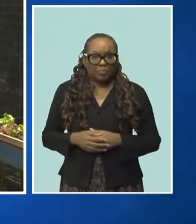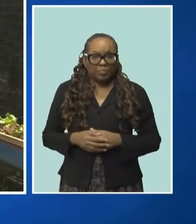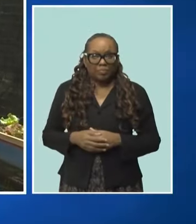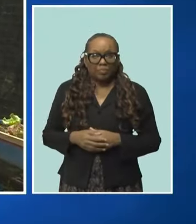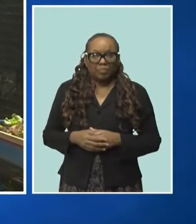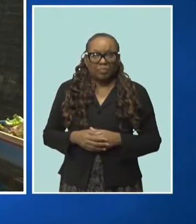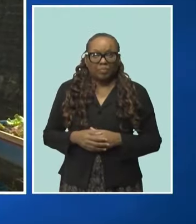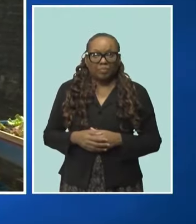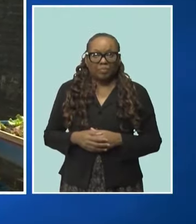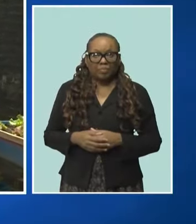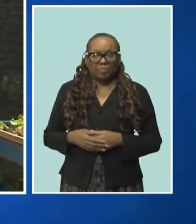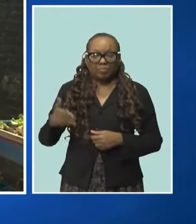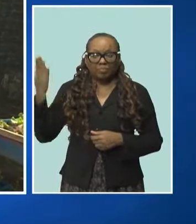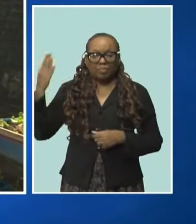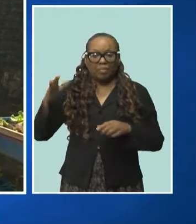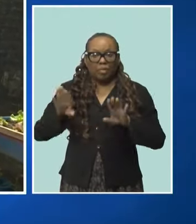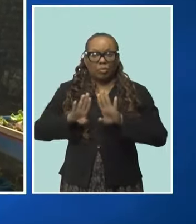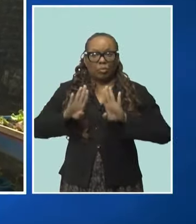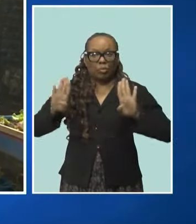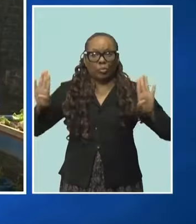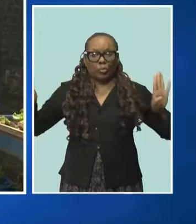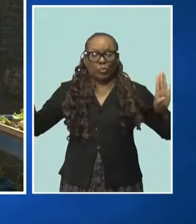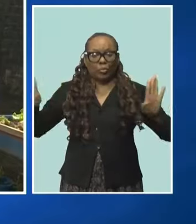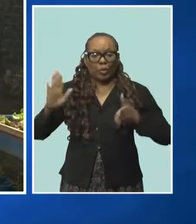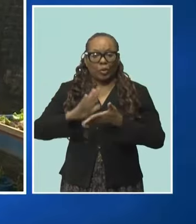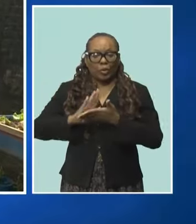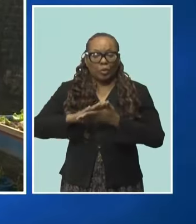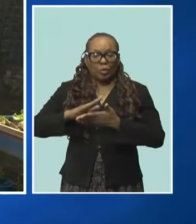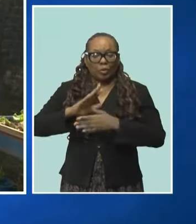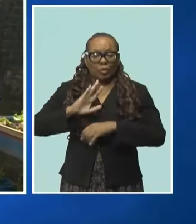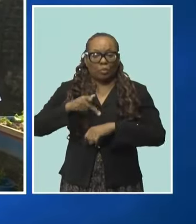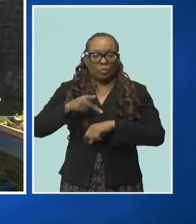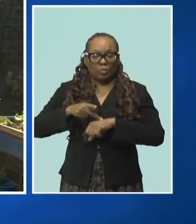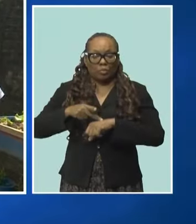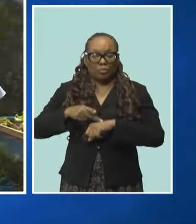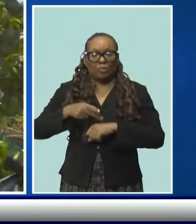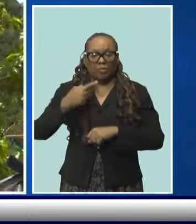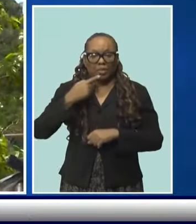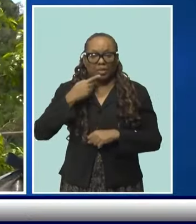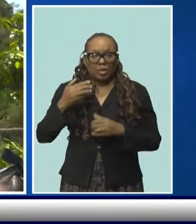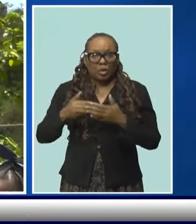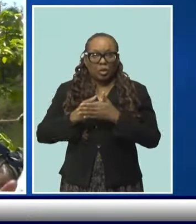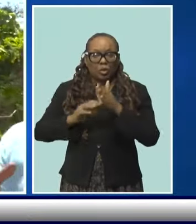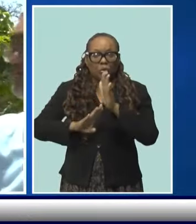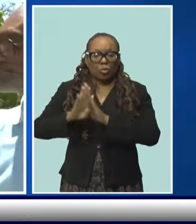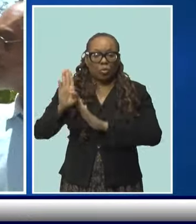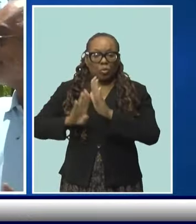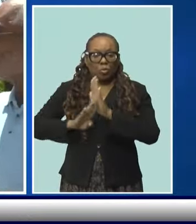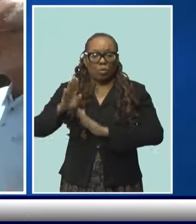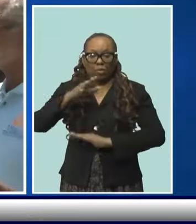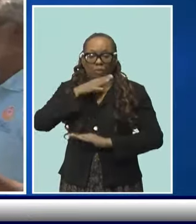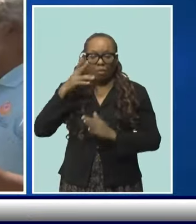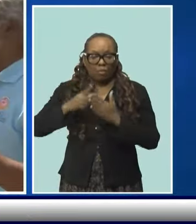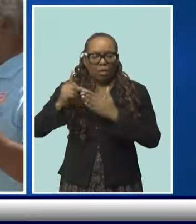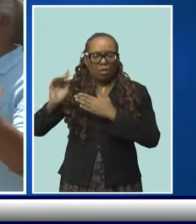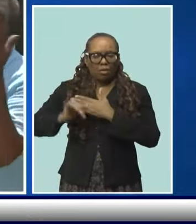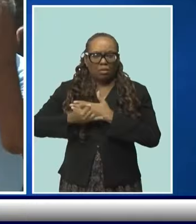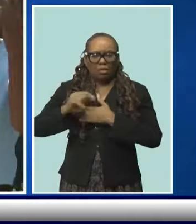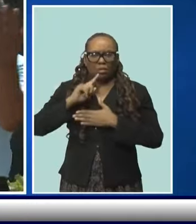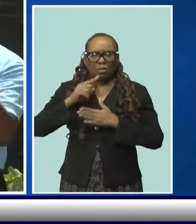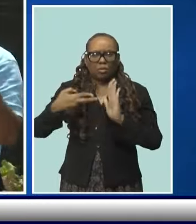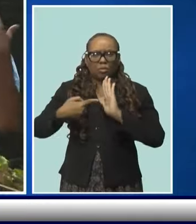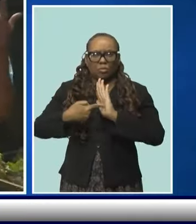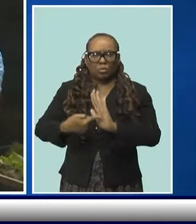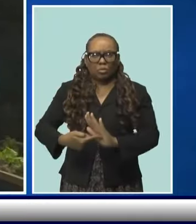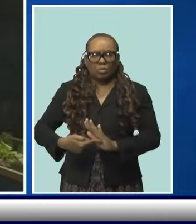Before a joint unveiling of the project, the school's principal, Andrew Haynes, said the new growth aquaponics and farming project was a reflection